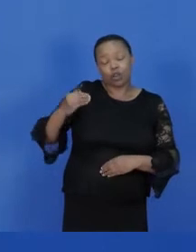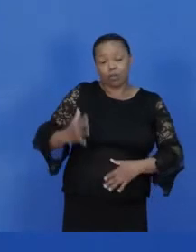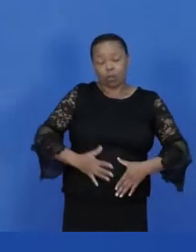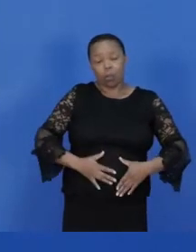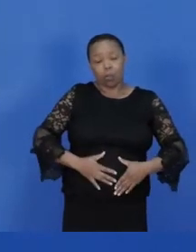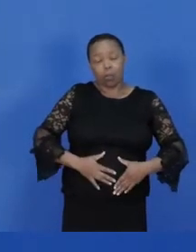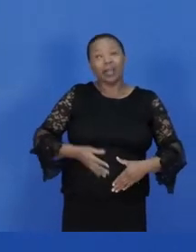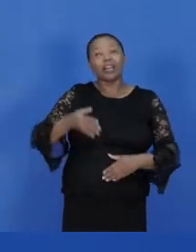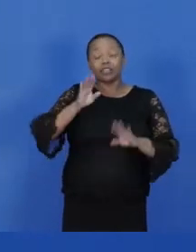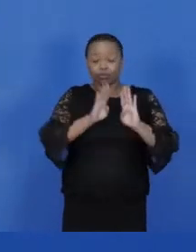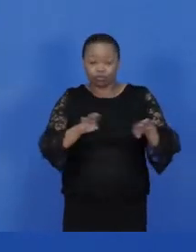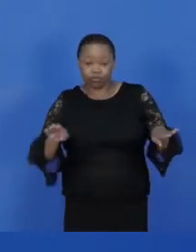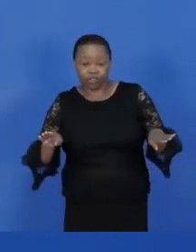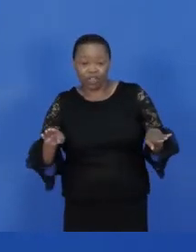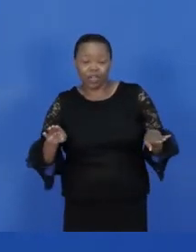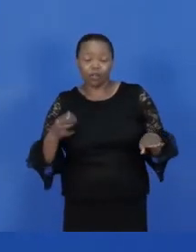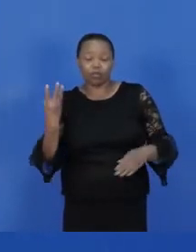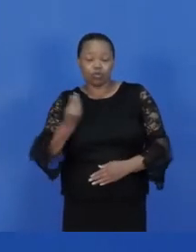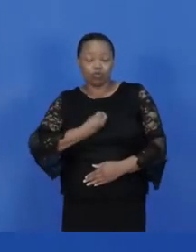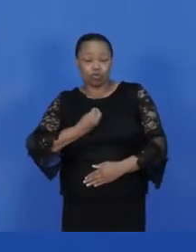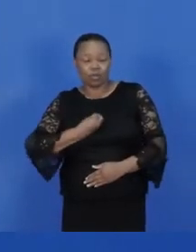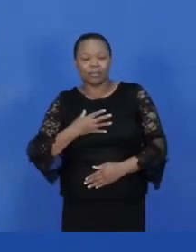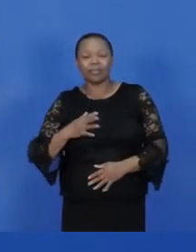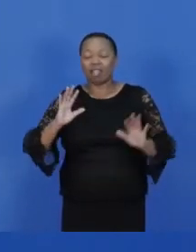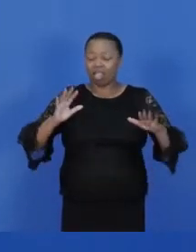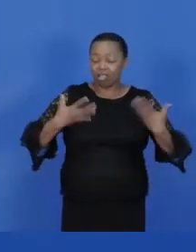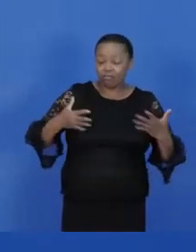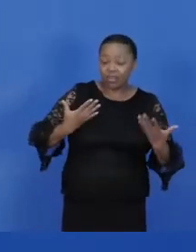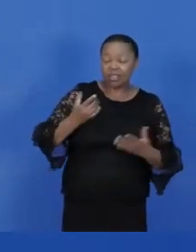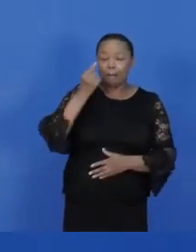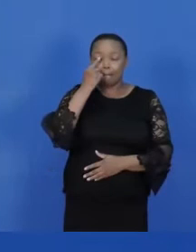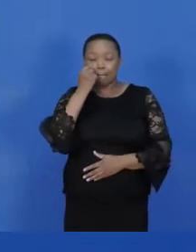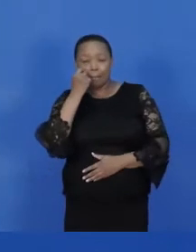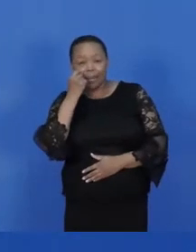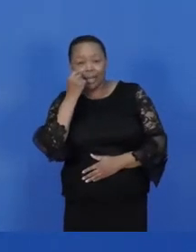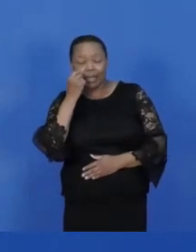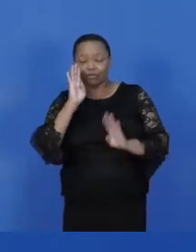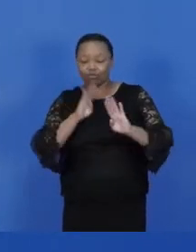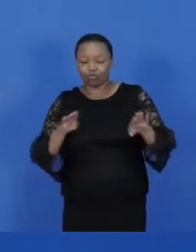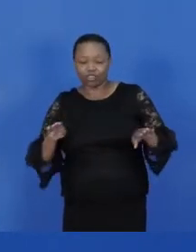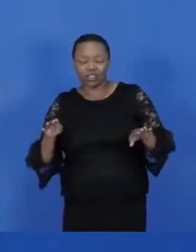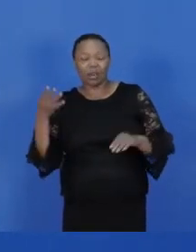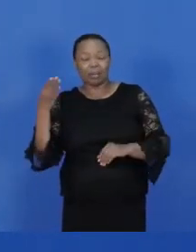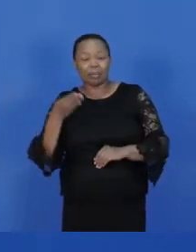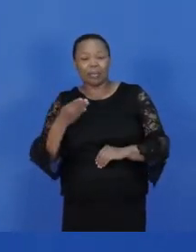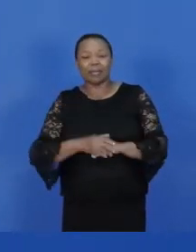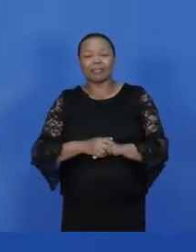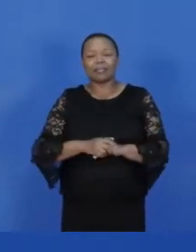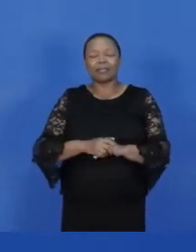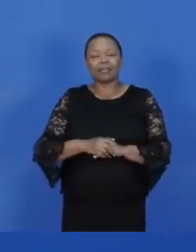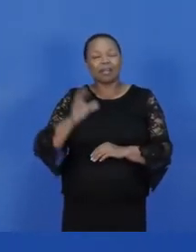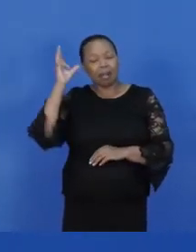of the warrior, so are the children of one's youth. Happy is the man whose quiver is full of them. They shall not be ashamed, but shall